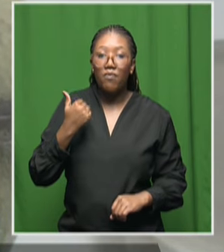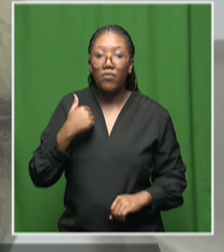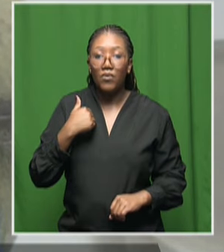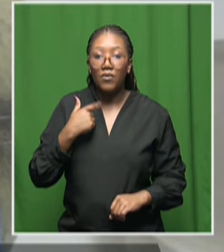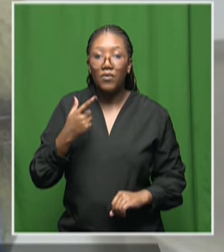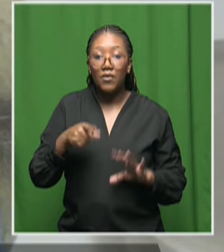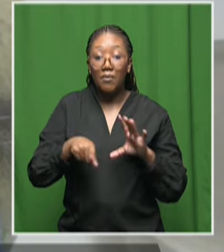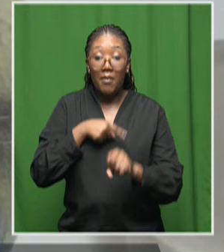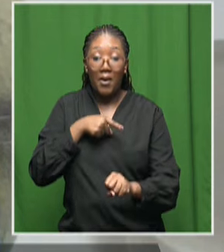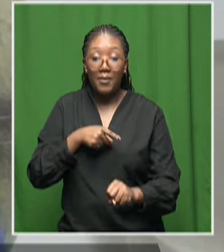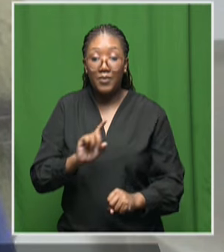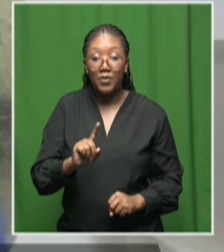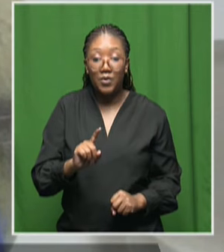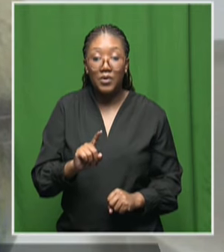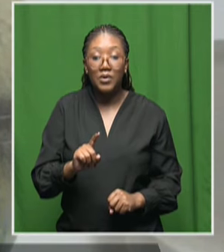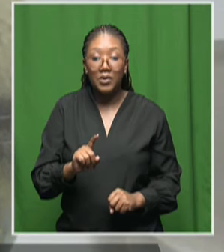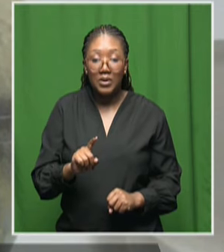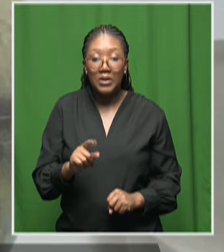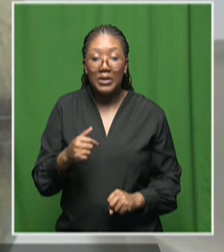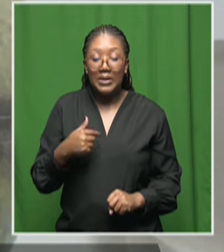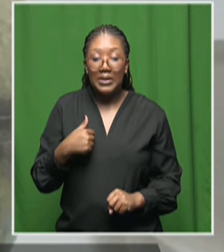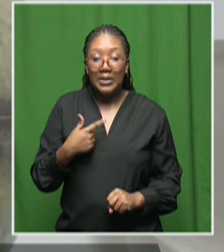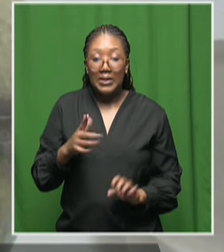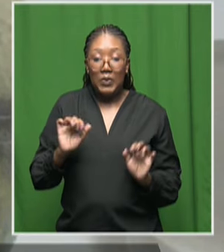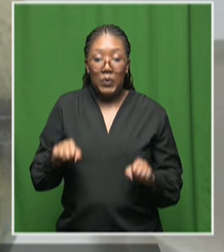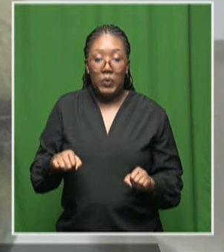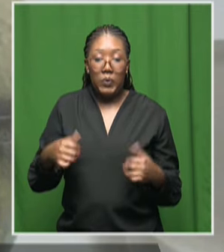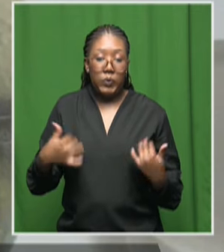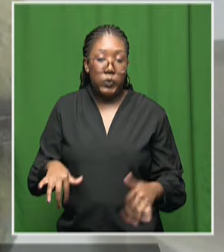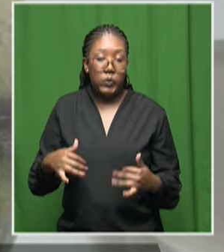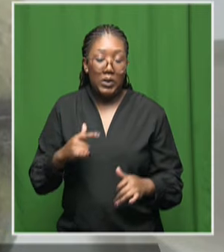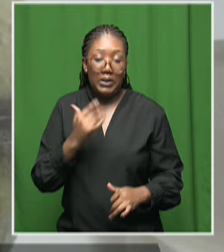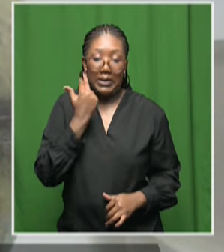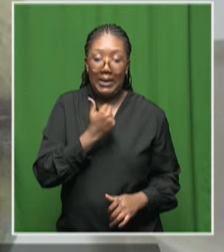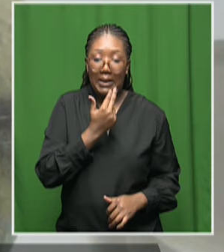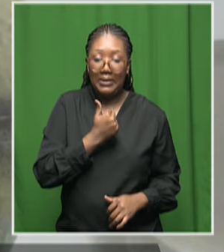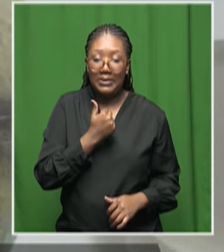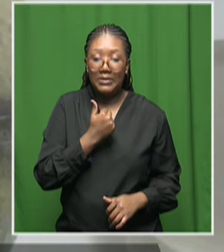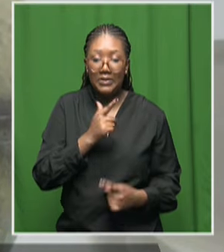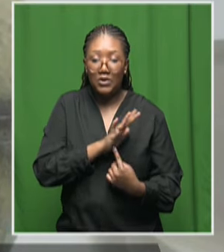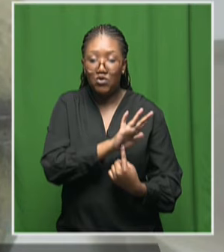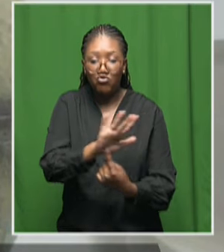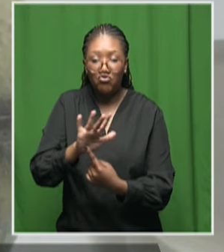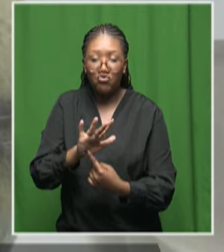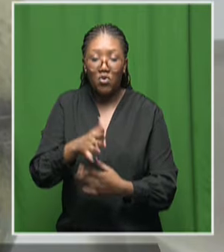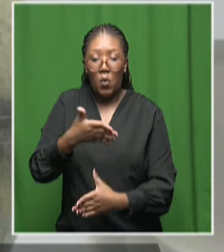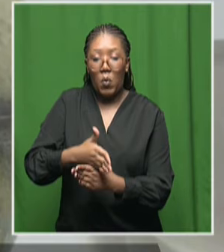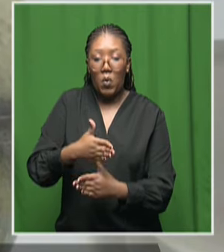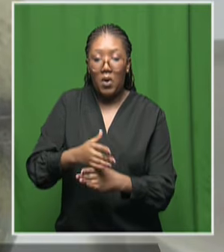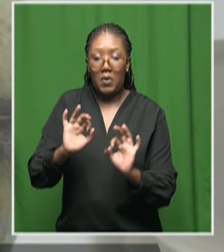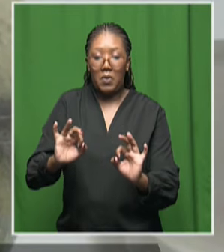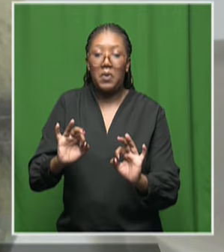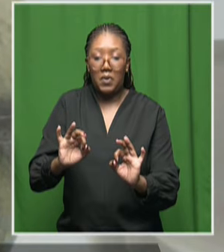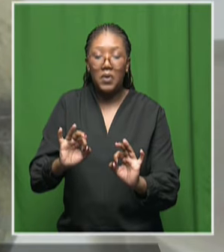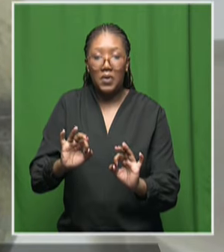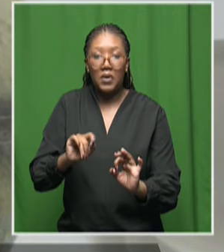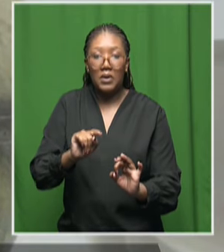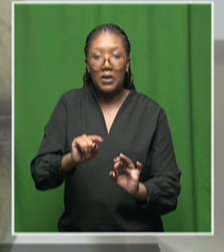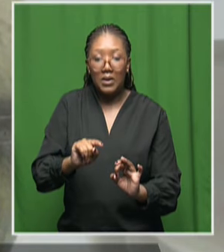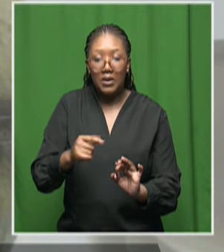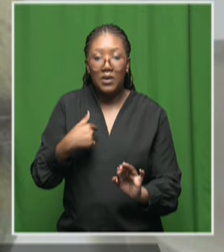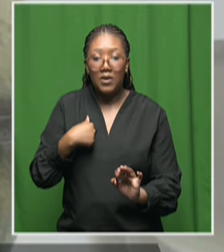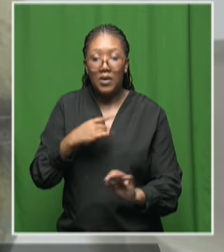found that it's actually quite nice to be able to showcase the works in the flesh, especially